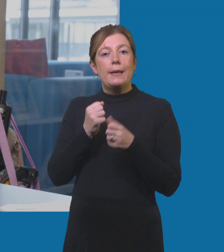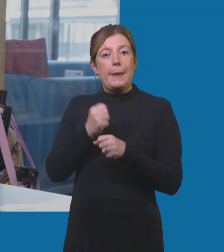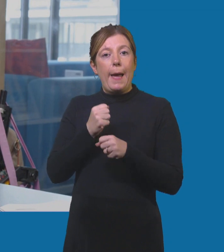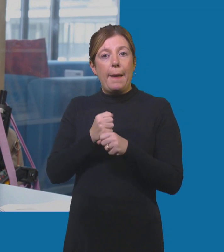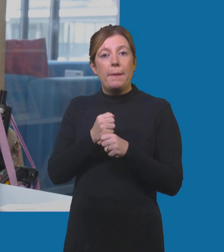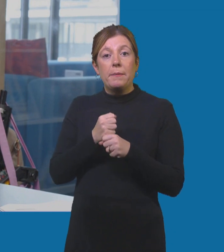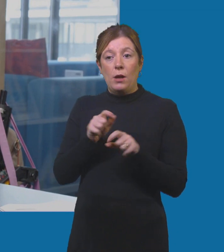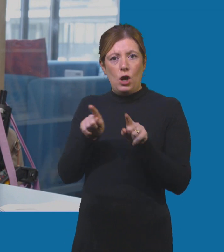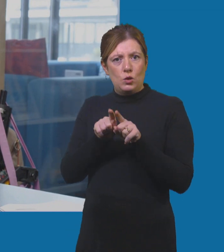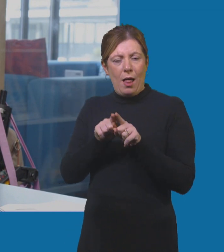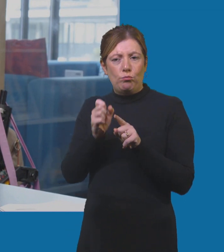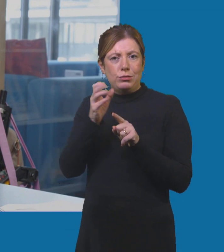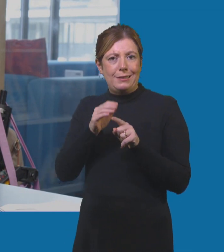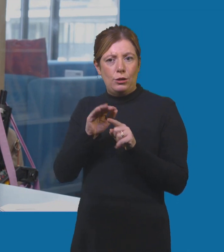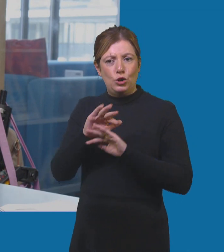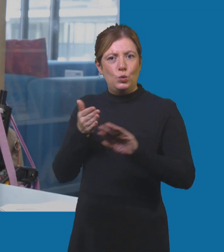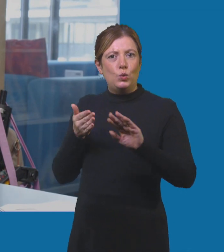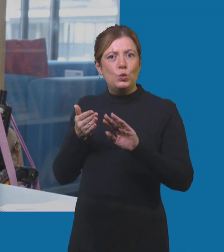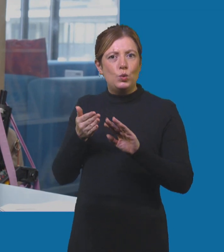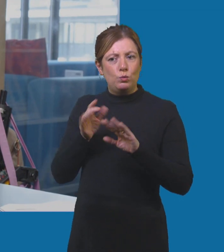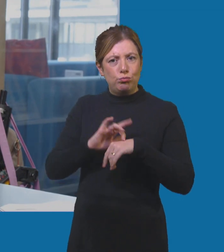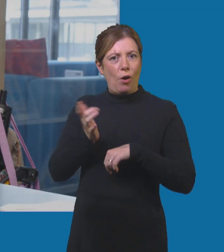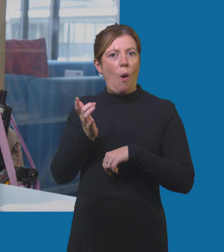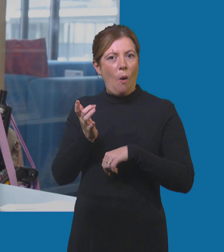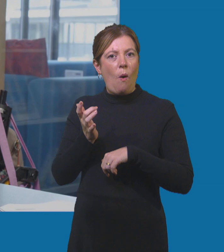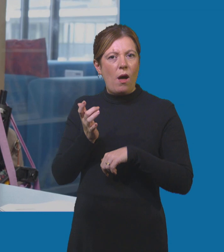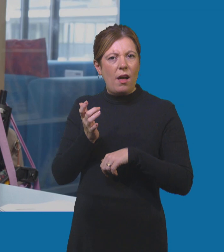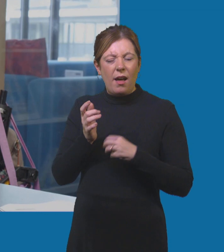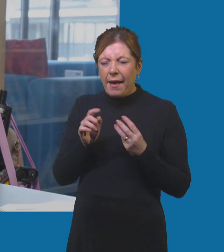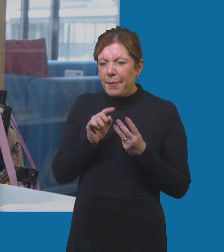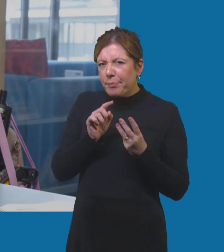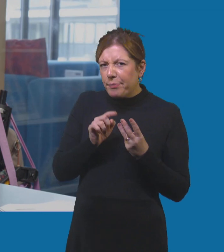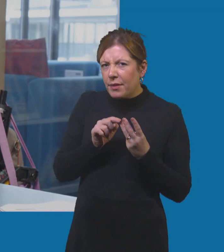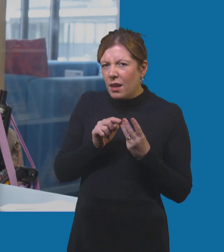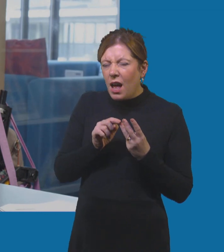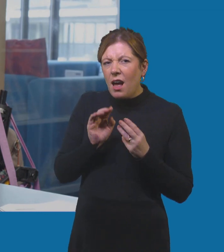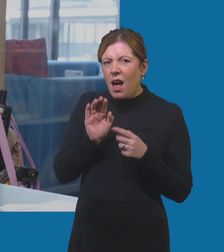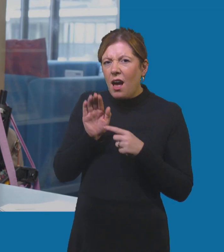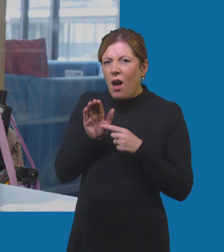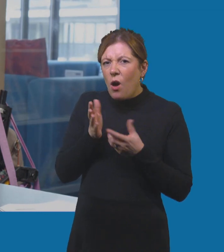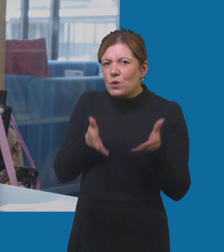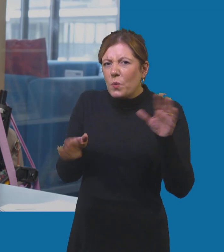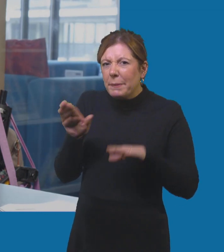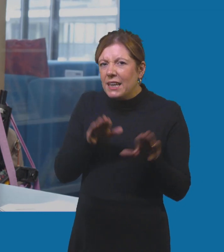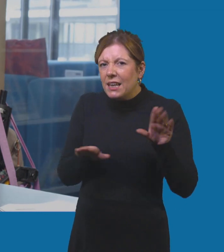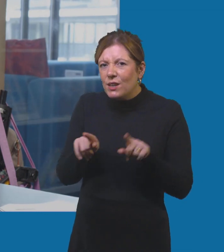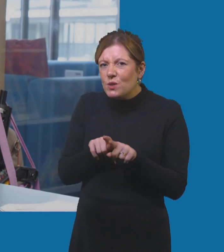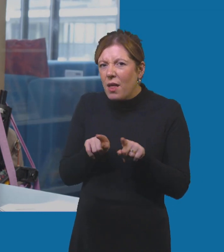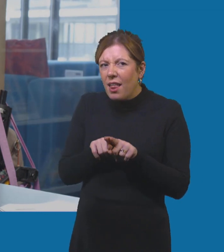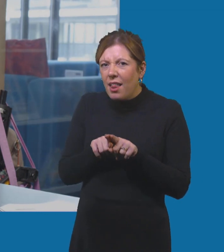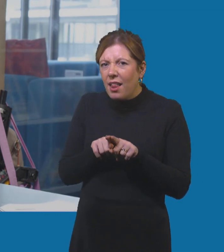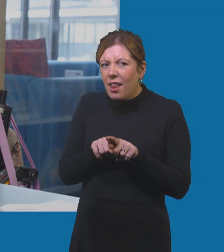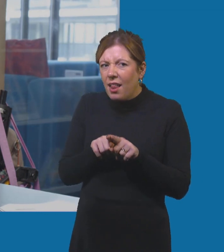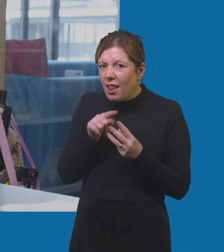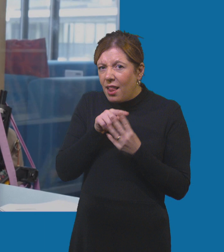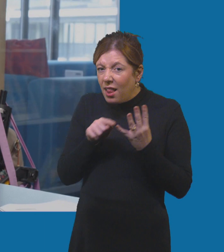Brazilian Jiu-Jitsu pro, and you also do a smidge of open water swimming. Have I missed